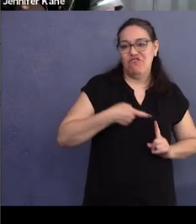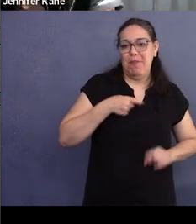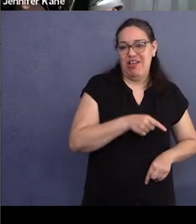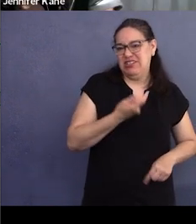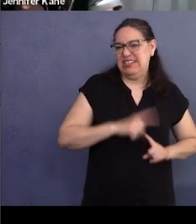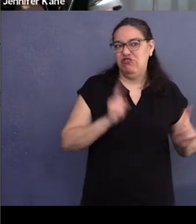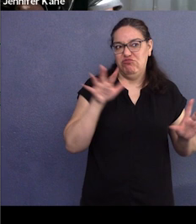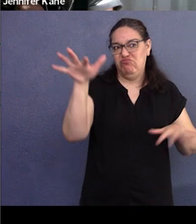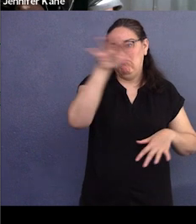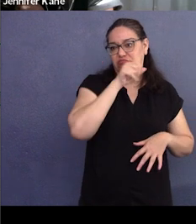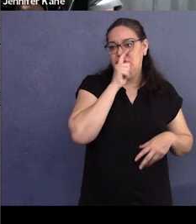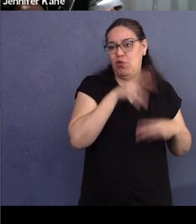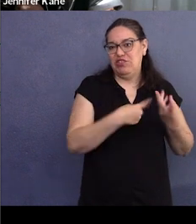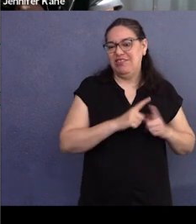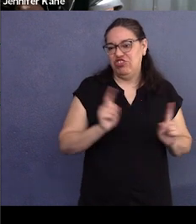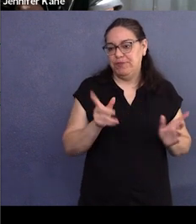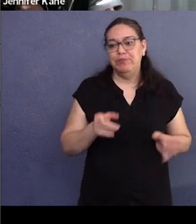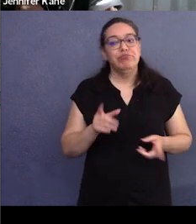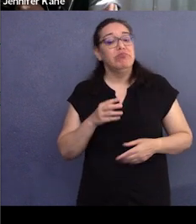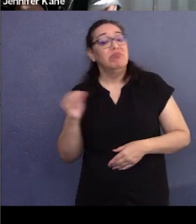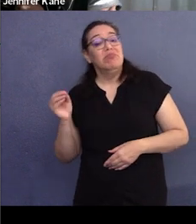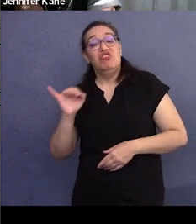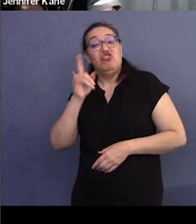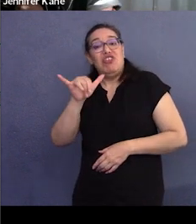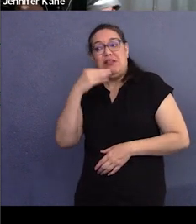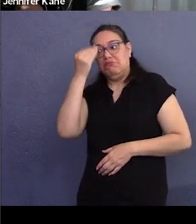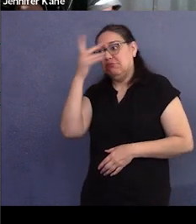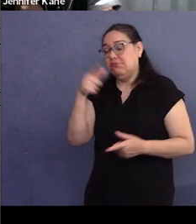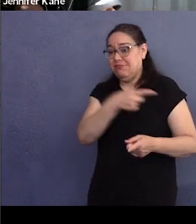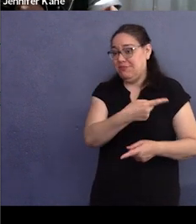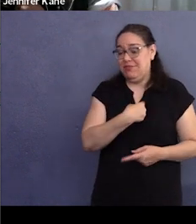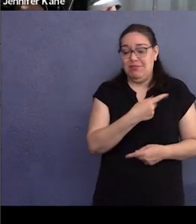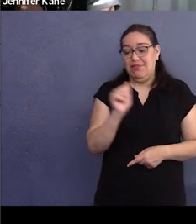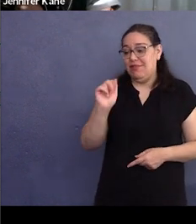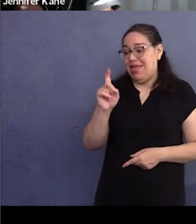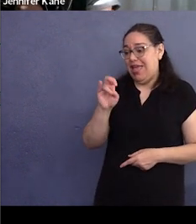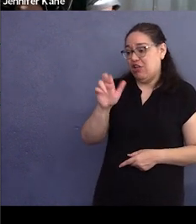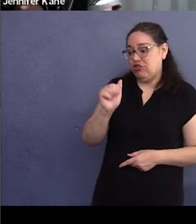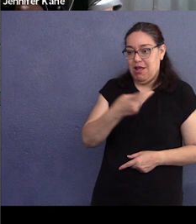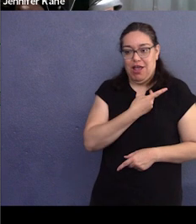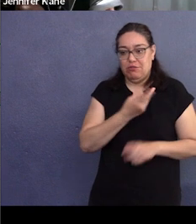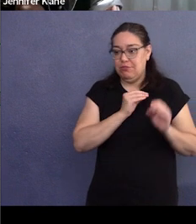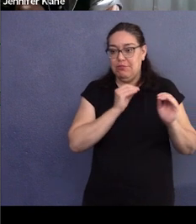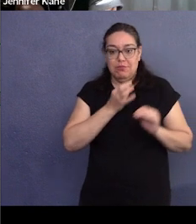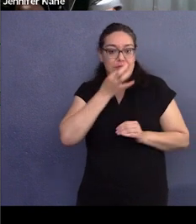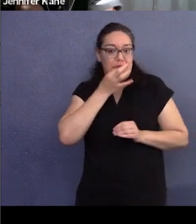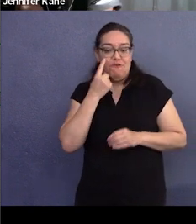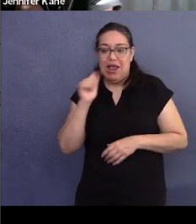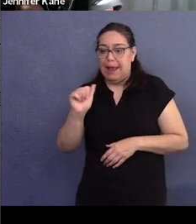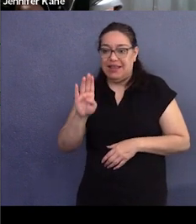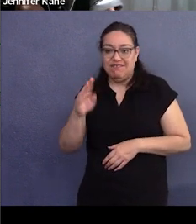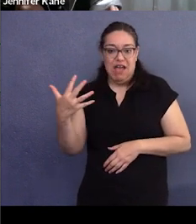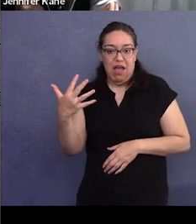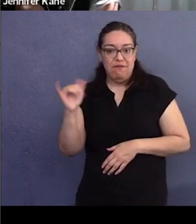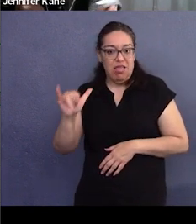little different in the real world. And I want to say that neither Andrea or I are experts in AB5 law. So